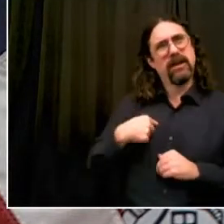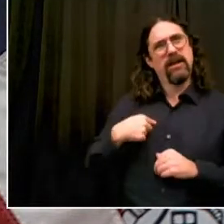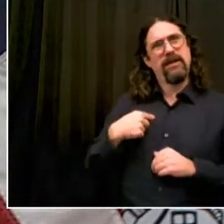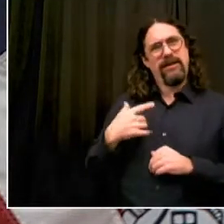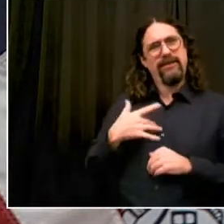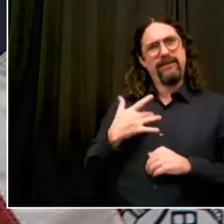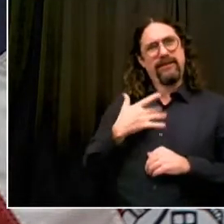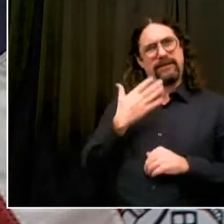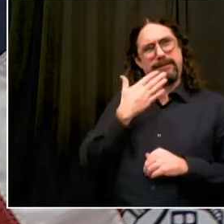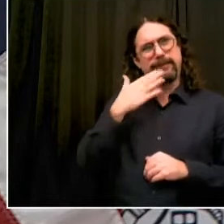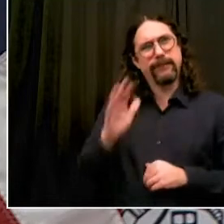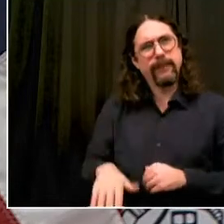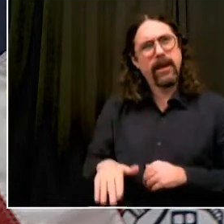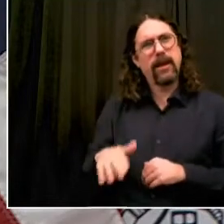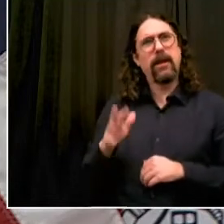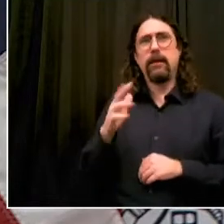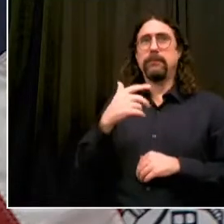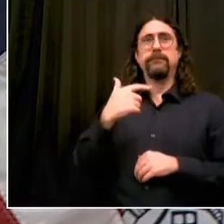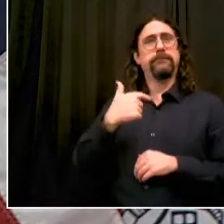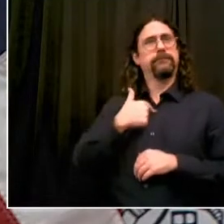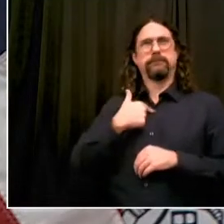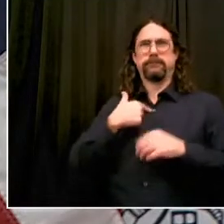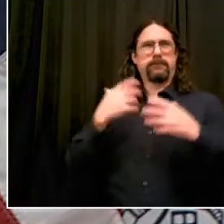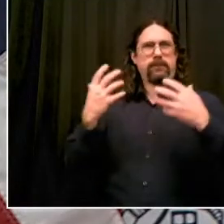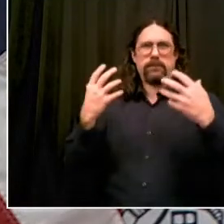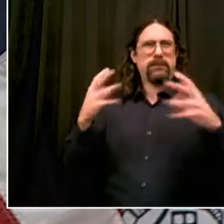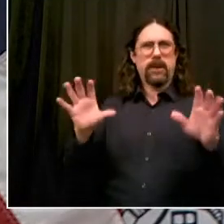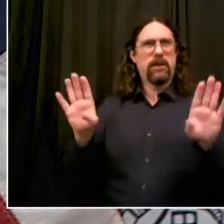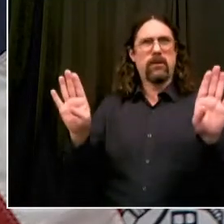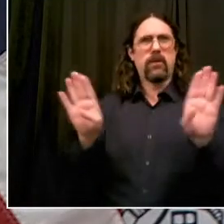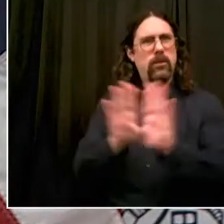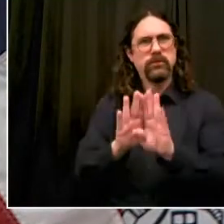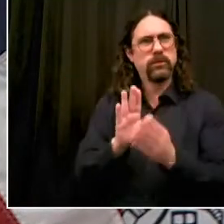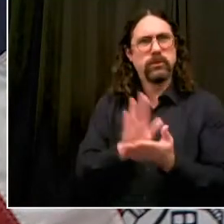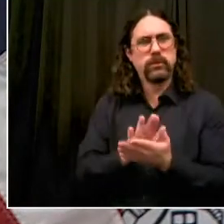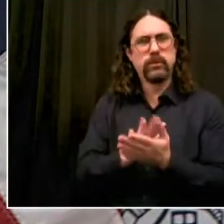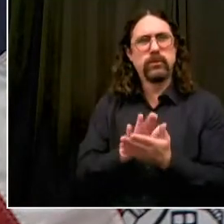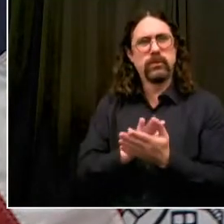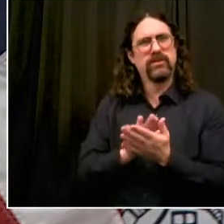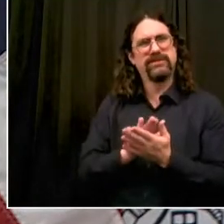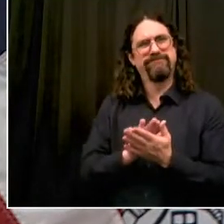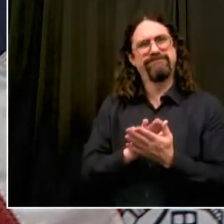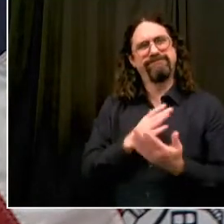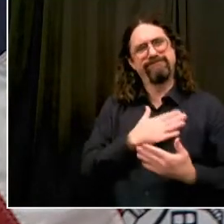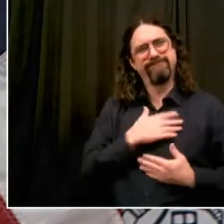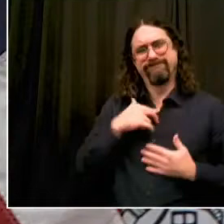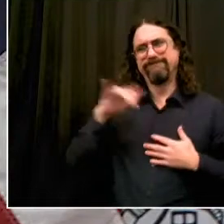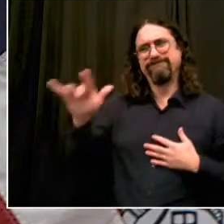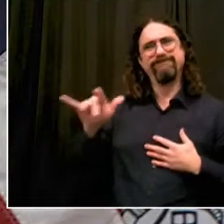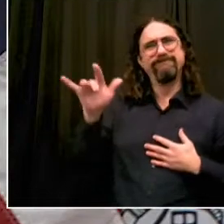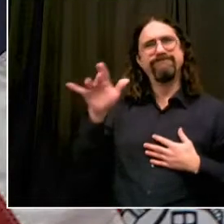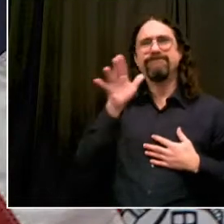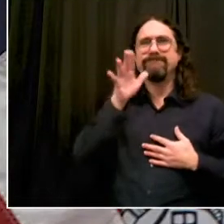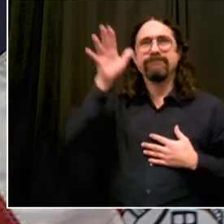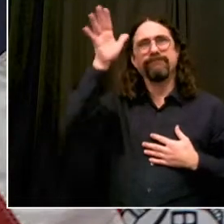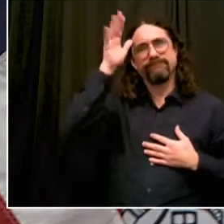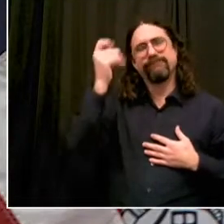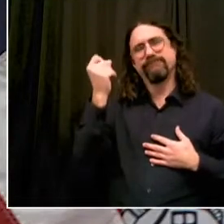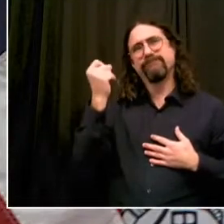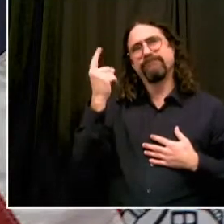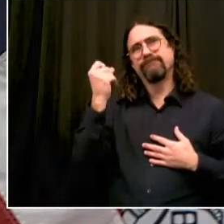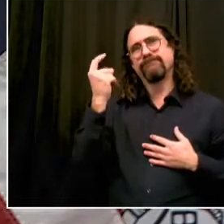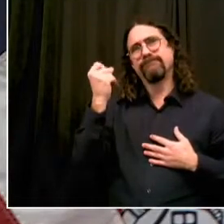figure out what would really be sustainable. Because again, now the goal, Sean, this is to your previous question as well, is that this will be the